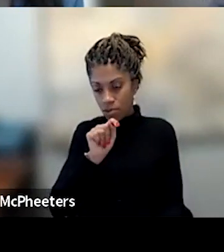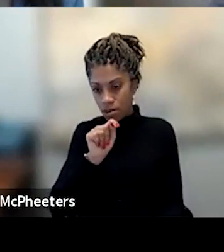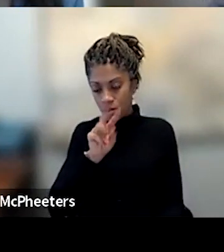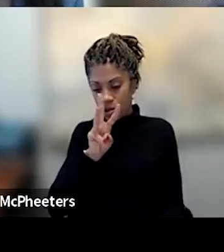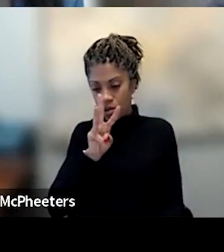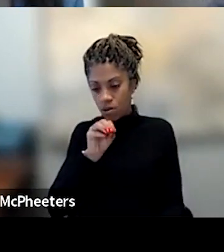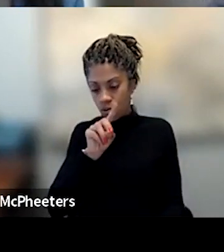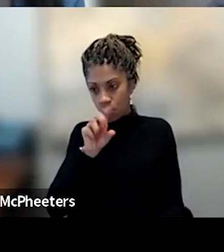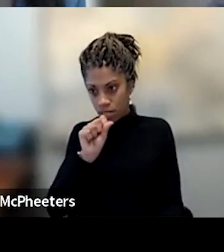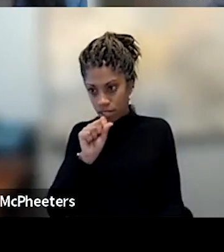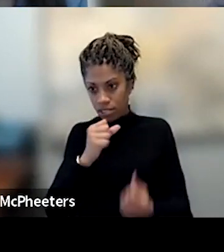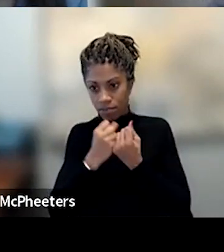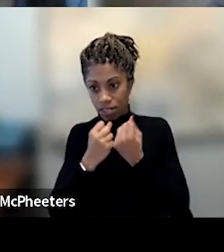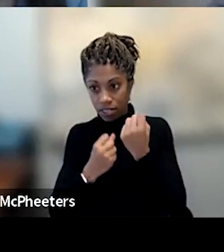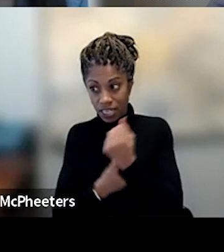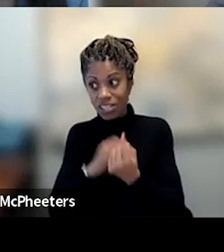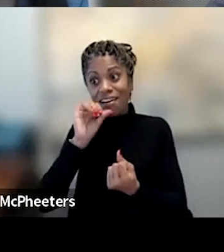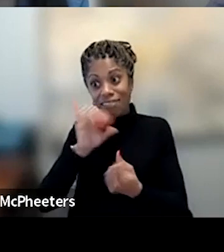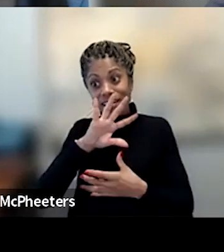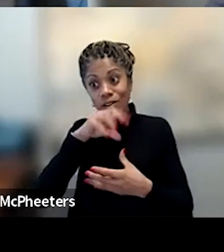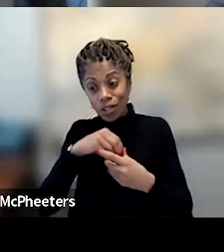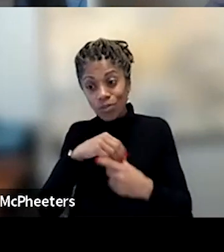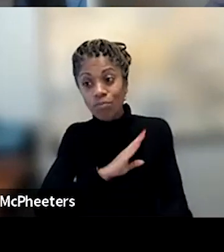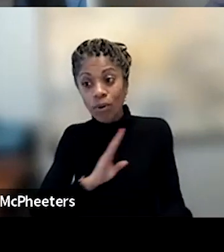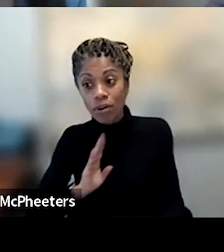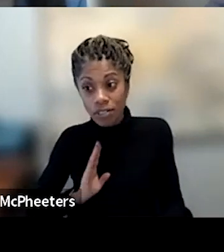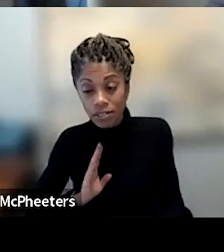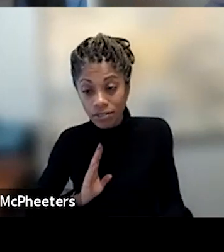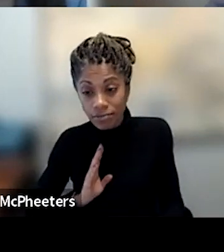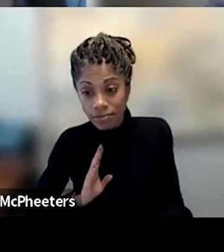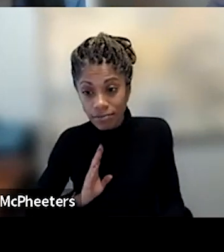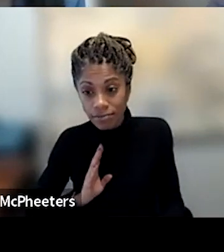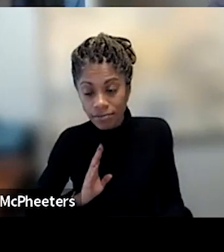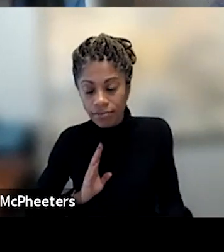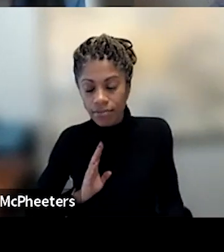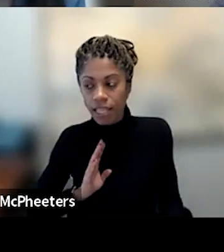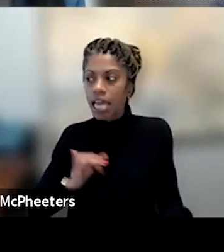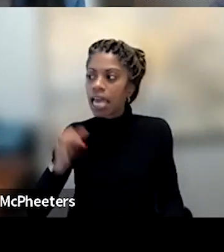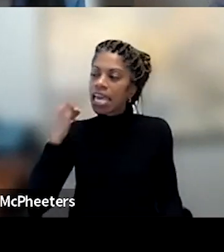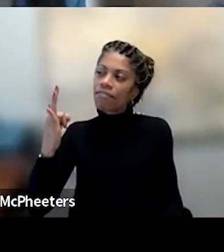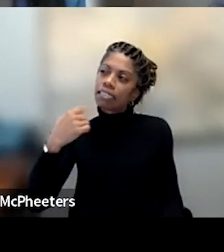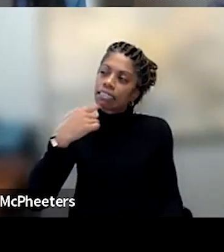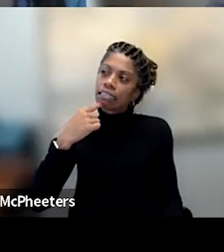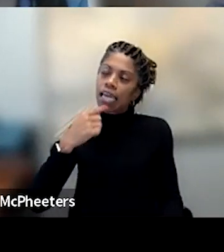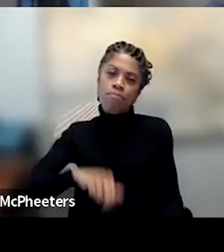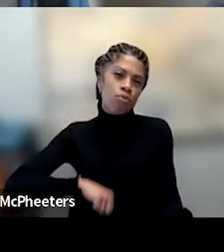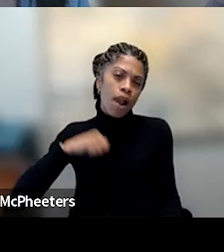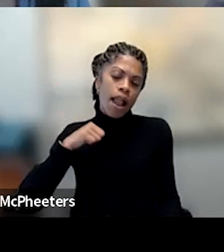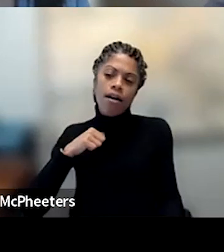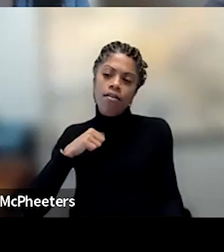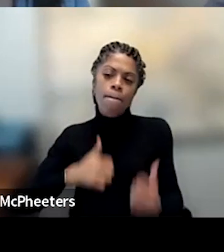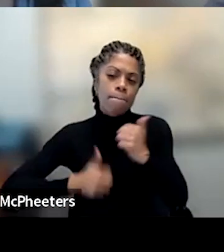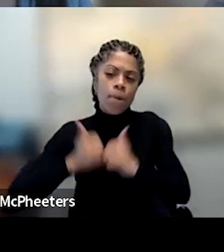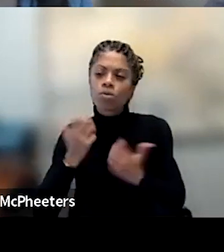the board, which I think if I'm most proud of anything, it's the fact that